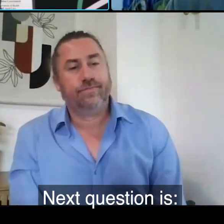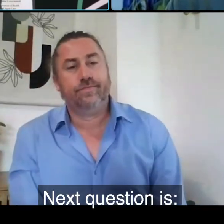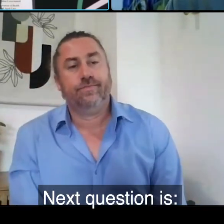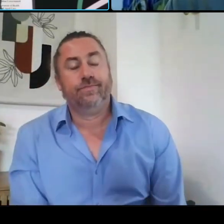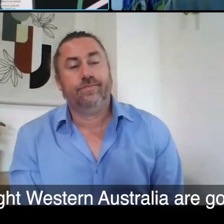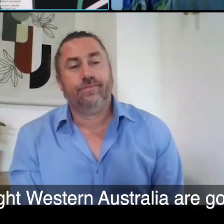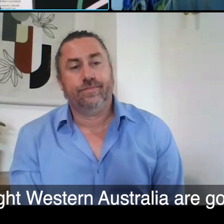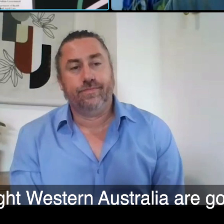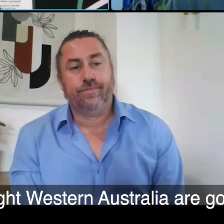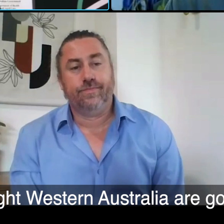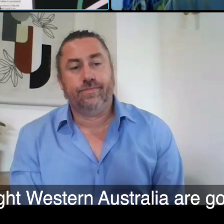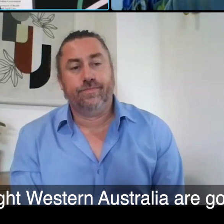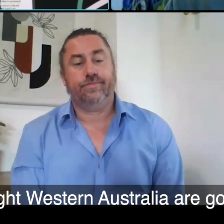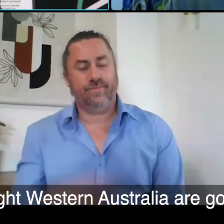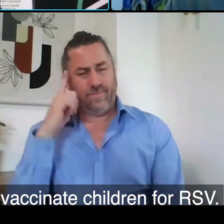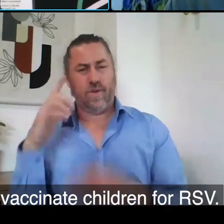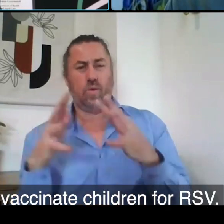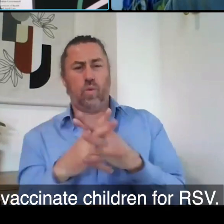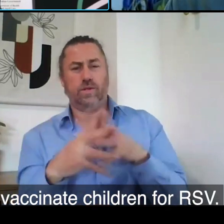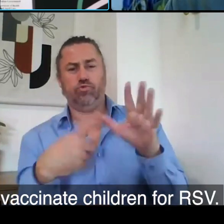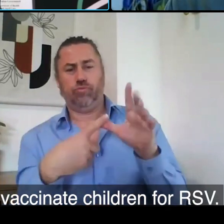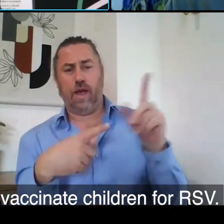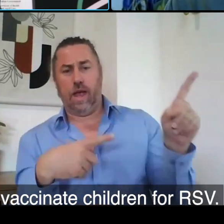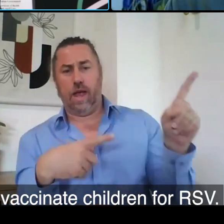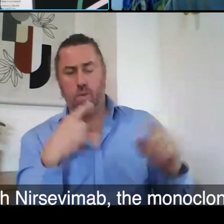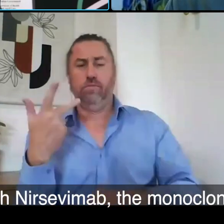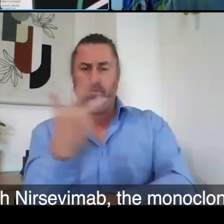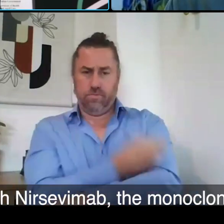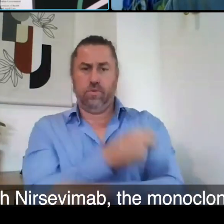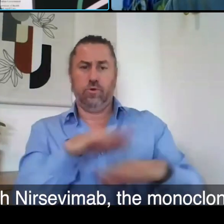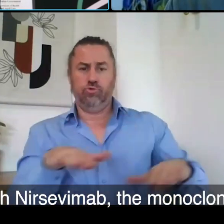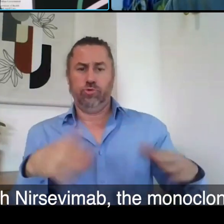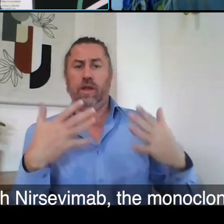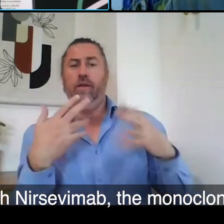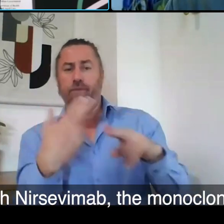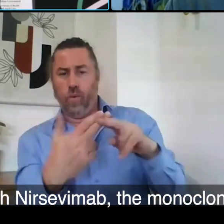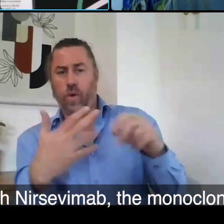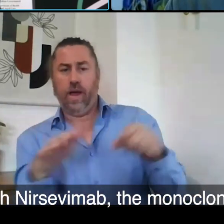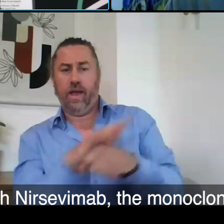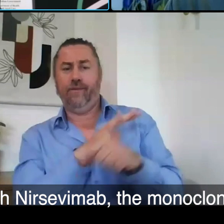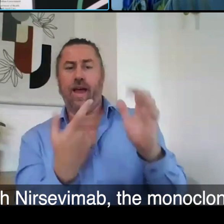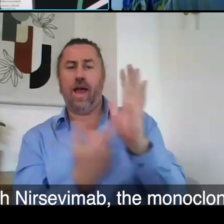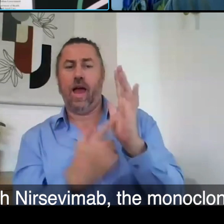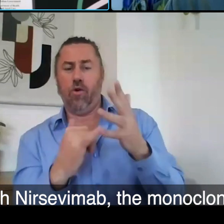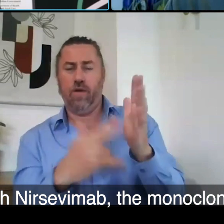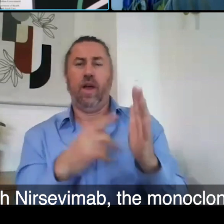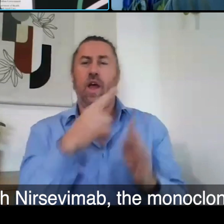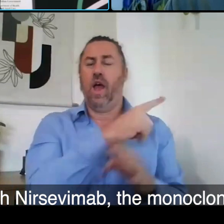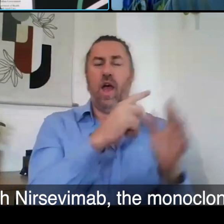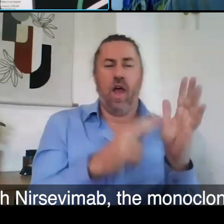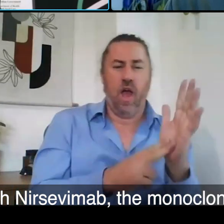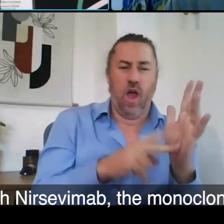Next question is, I thought Western Australia are going to vaccinate children for RSV. So that's with nirsevimab,